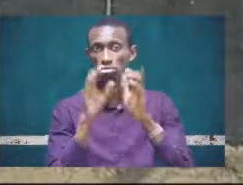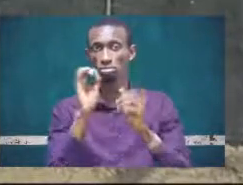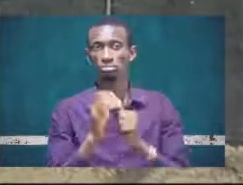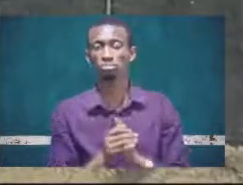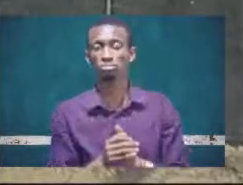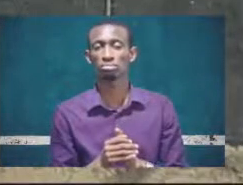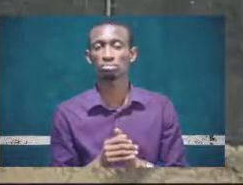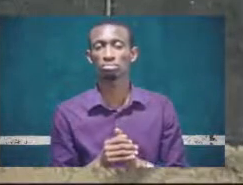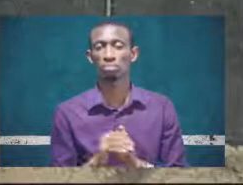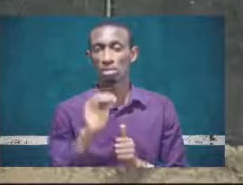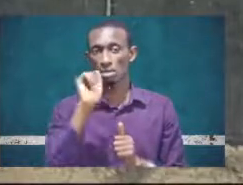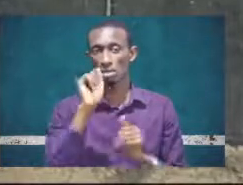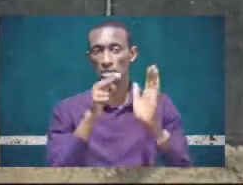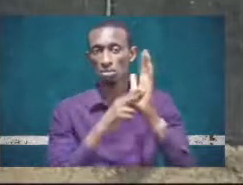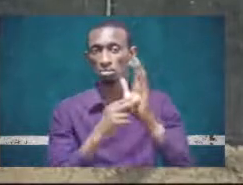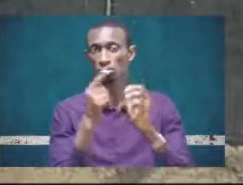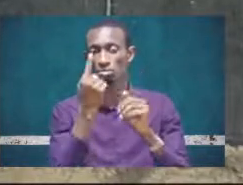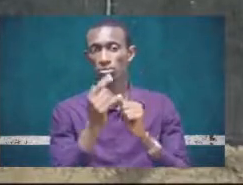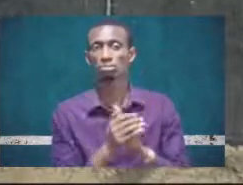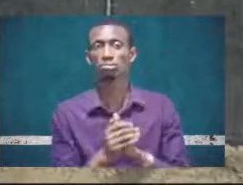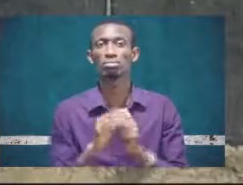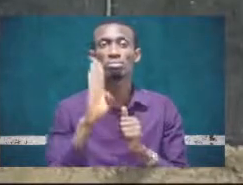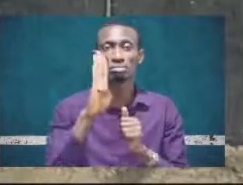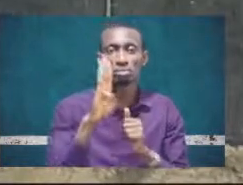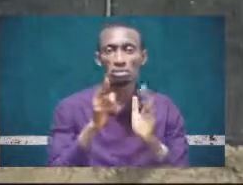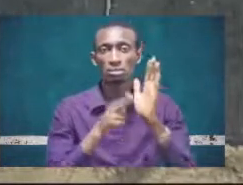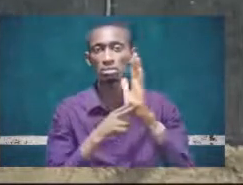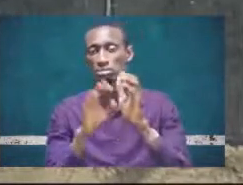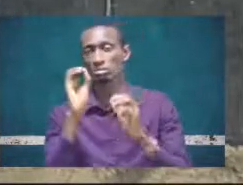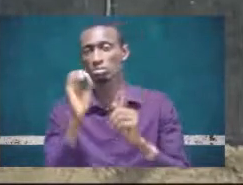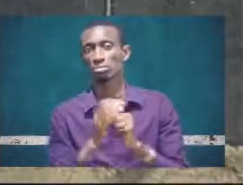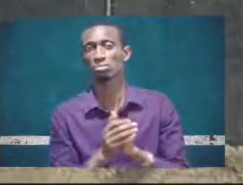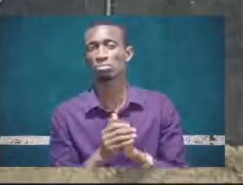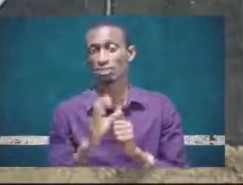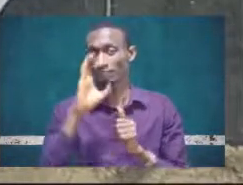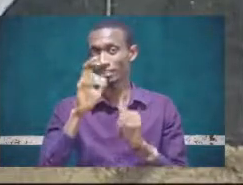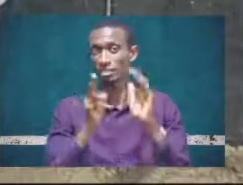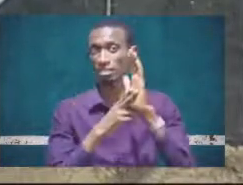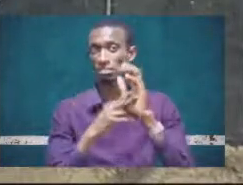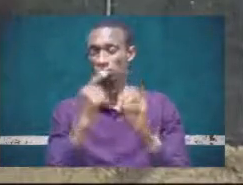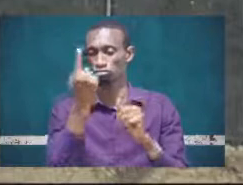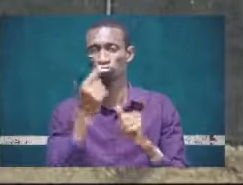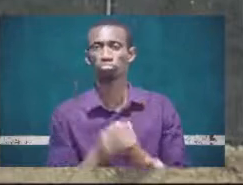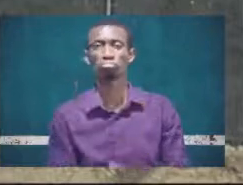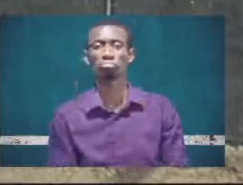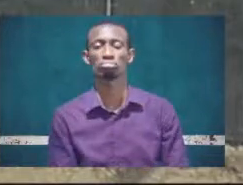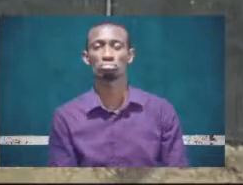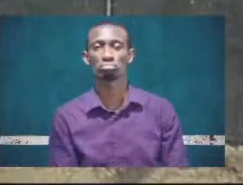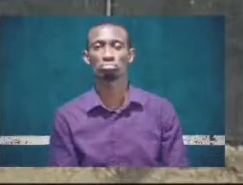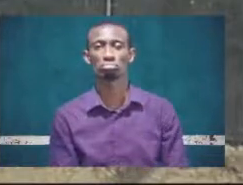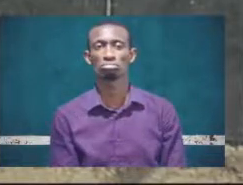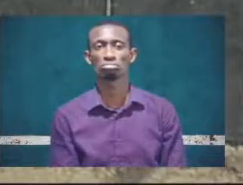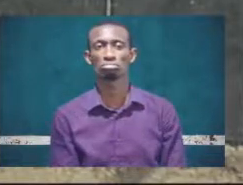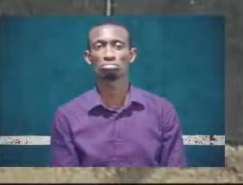here a is equal to 1, b equals 0, c is equal to 1. So